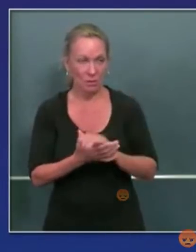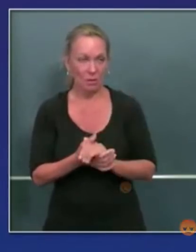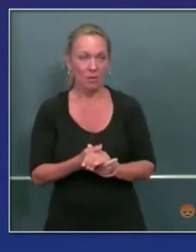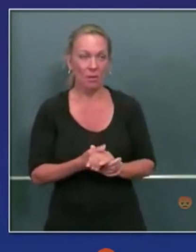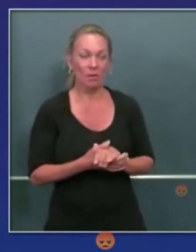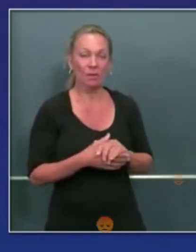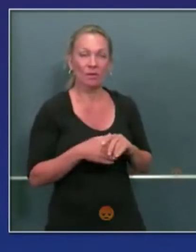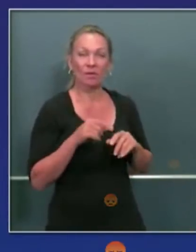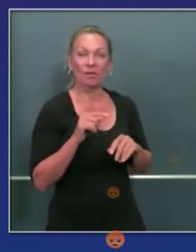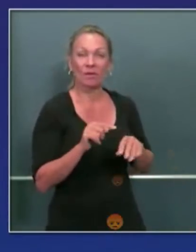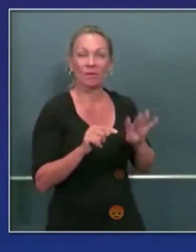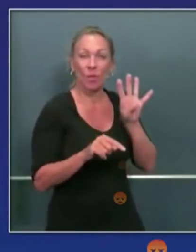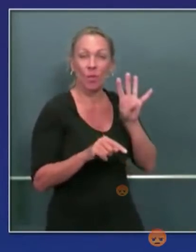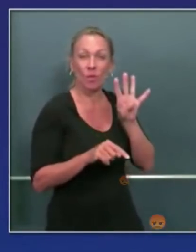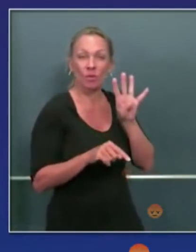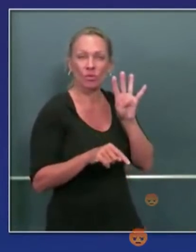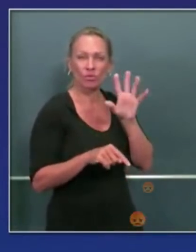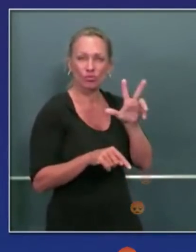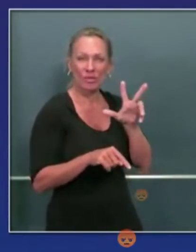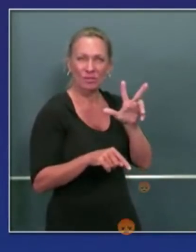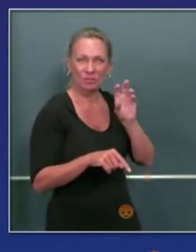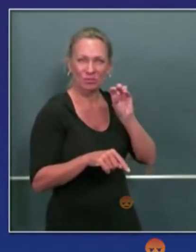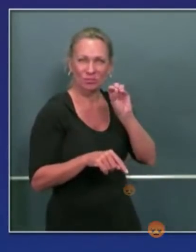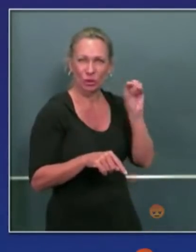vào nhà thương nhập viện đó, nó cũng tăng.